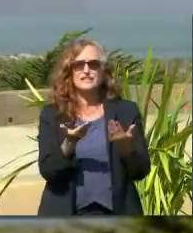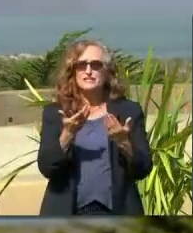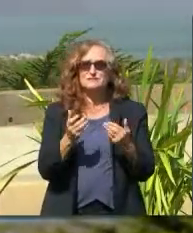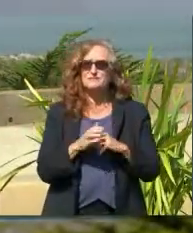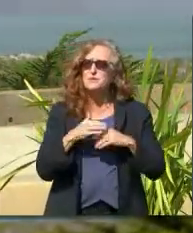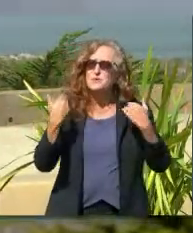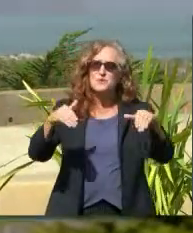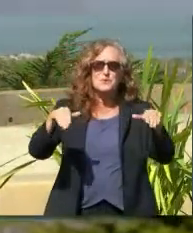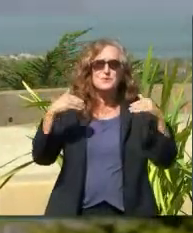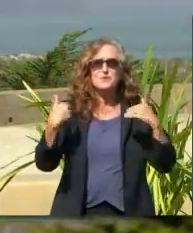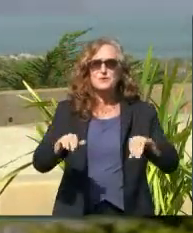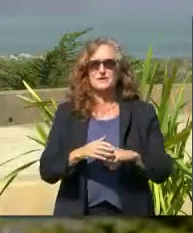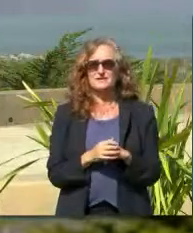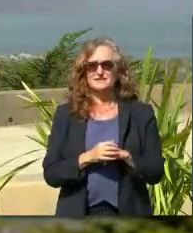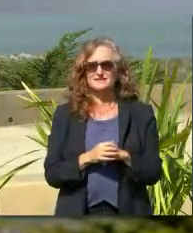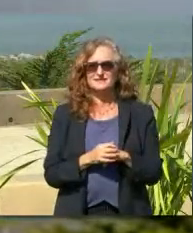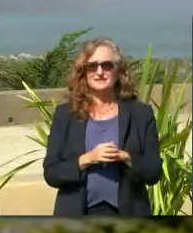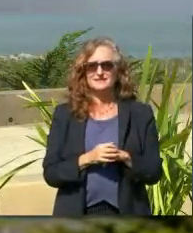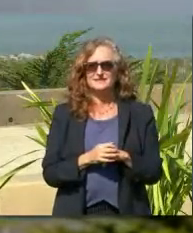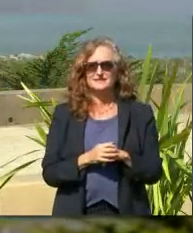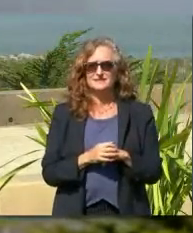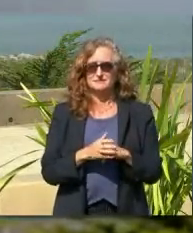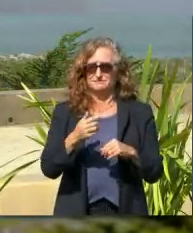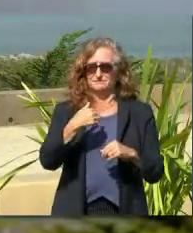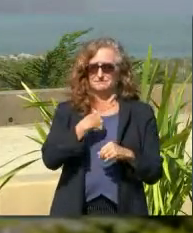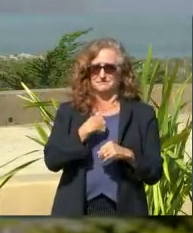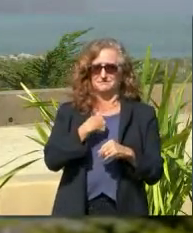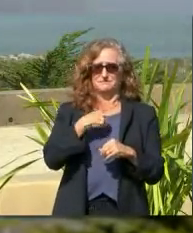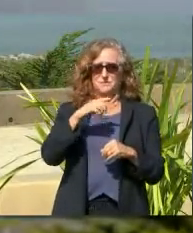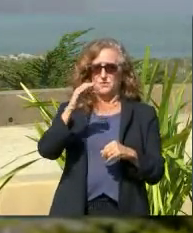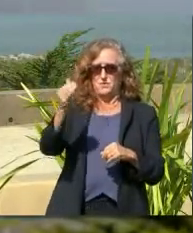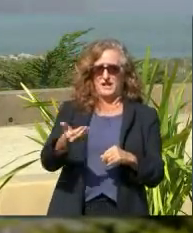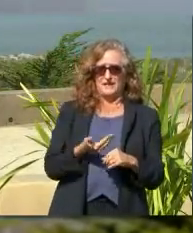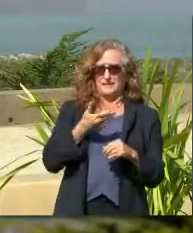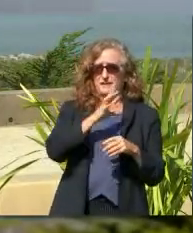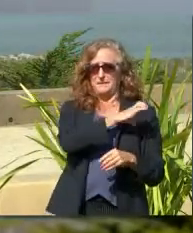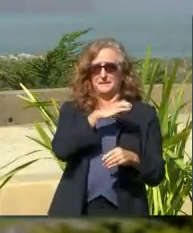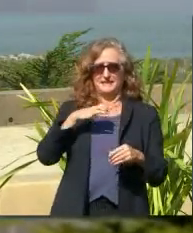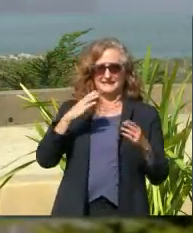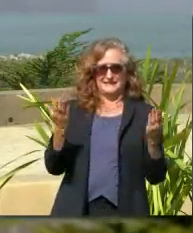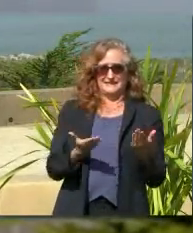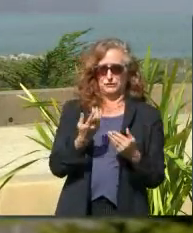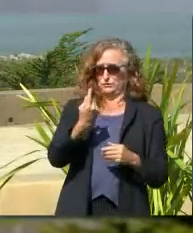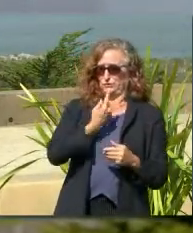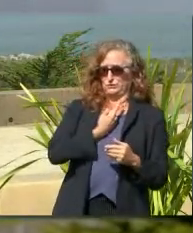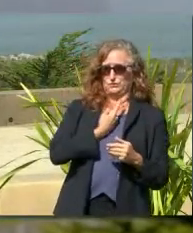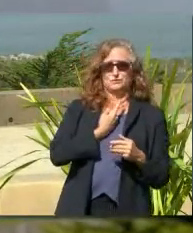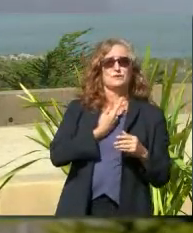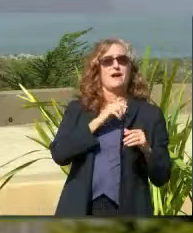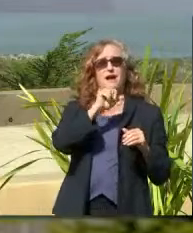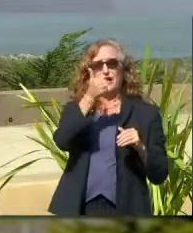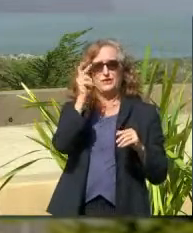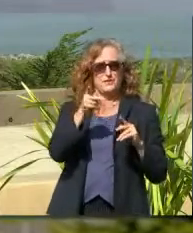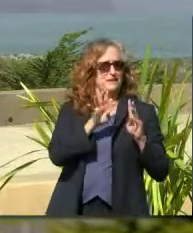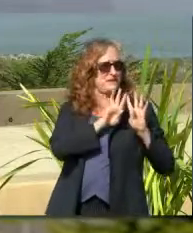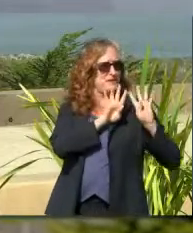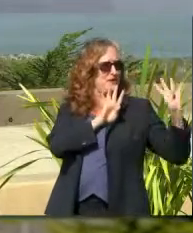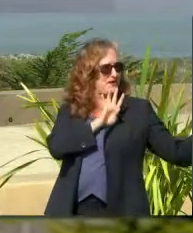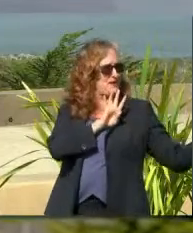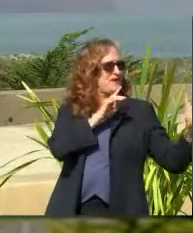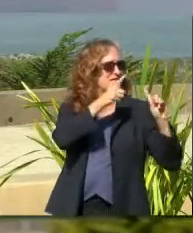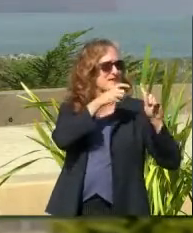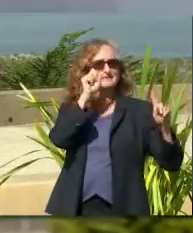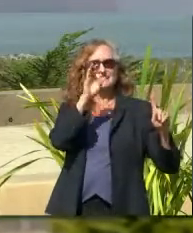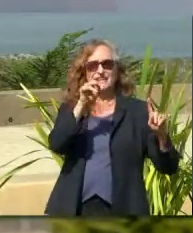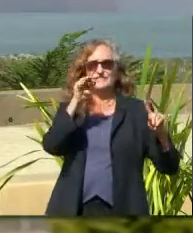in our city. And I am not just the only welcoming committee here. Other San Franciscans wanted to join us here